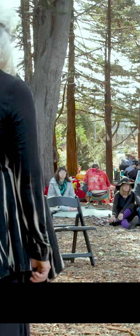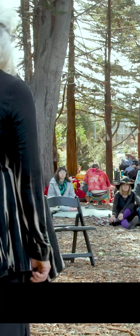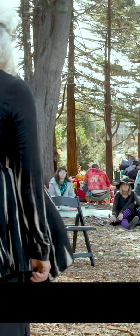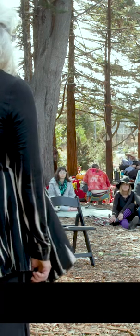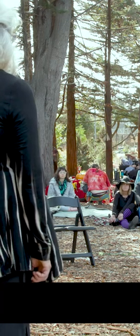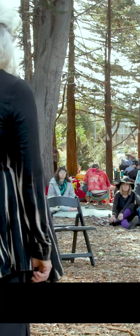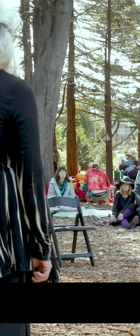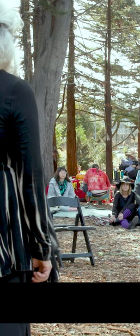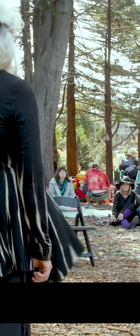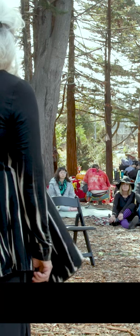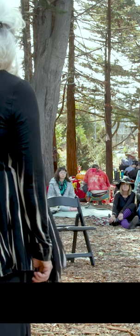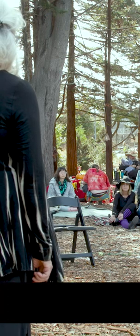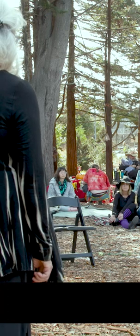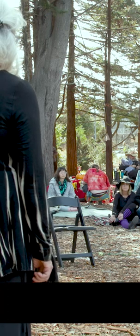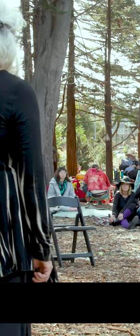Marilyn Golden,